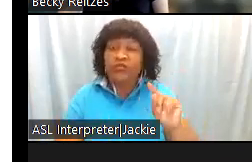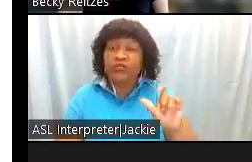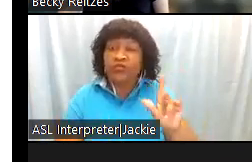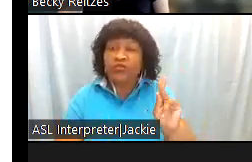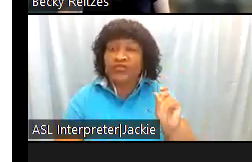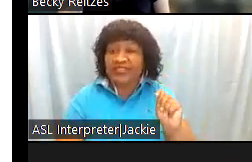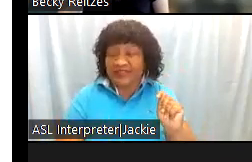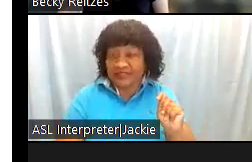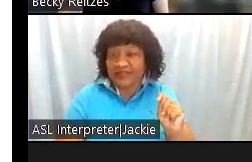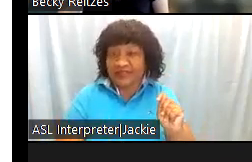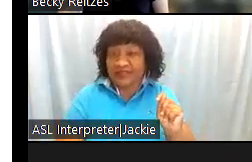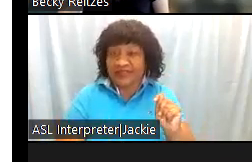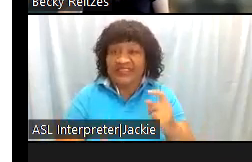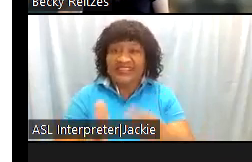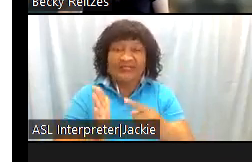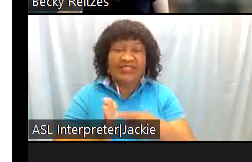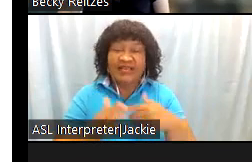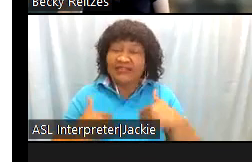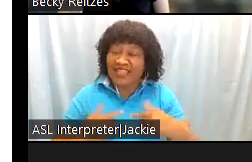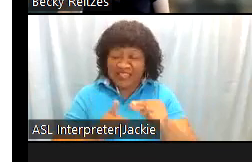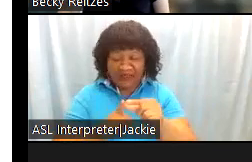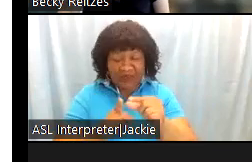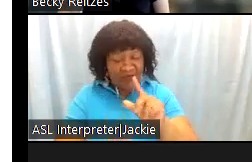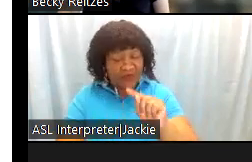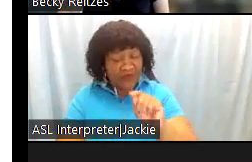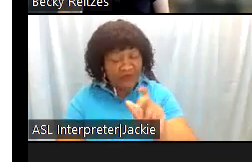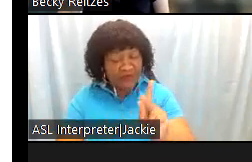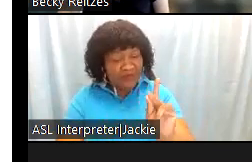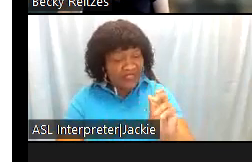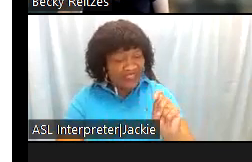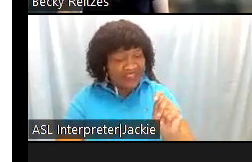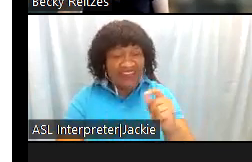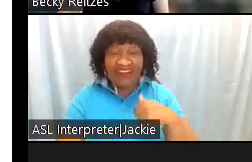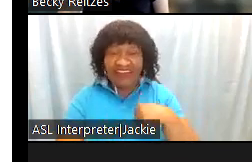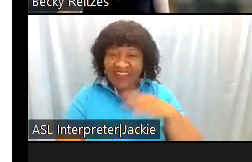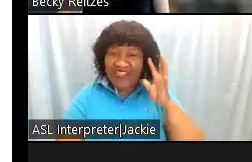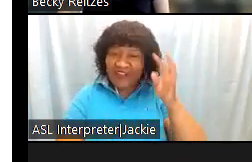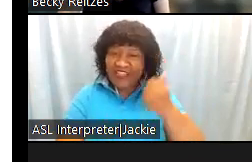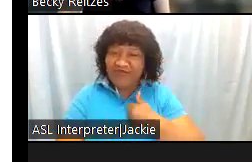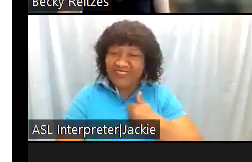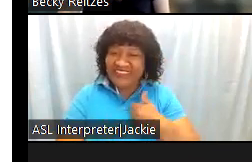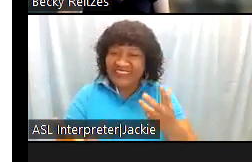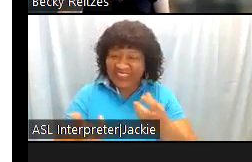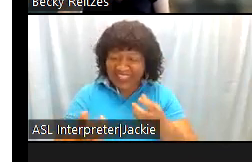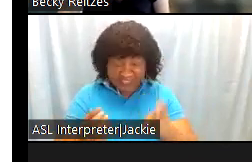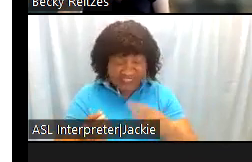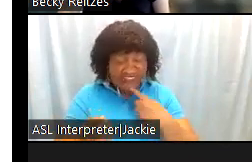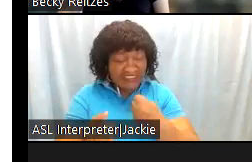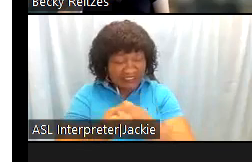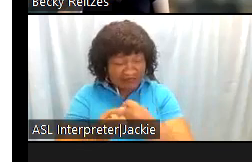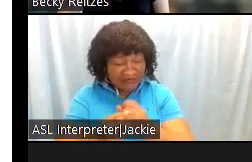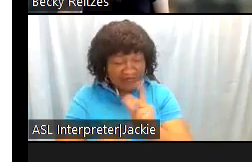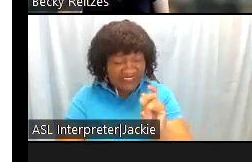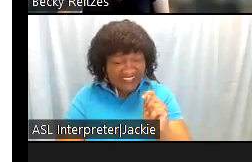Sometimes I get tired of the word toolkit. I actually created a toolkit. I called it a support kit. I'm like,